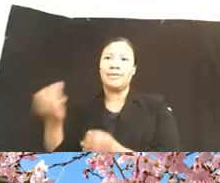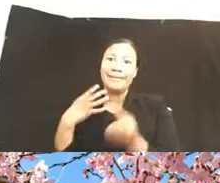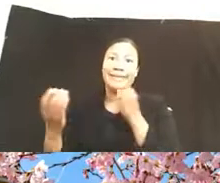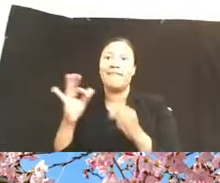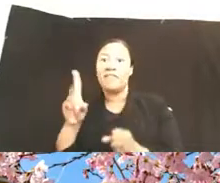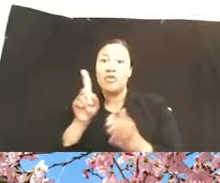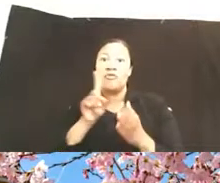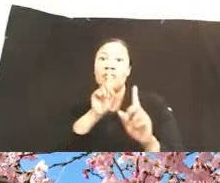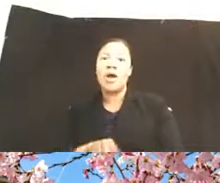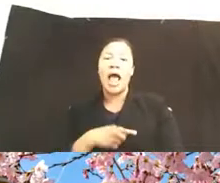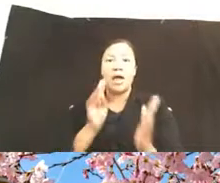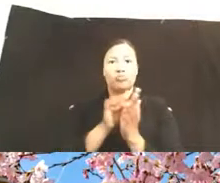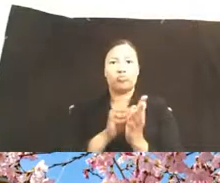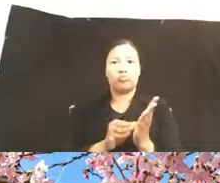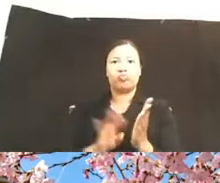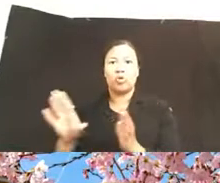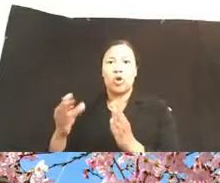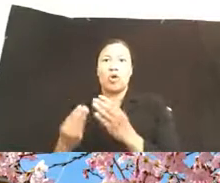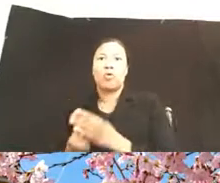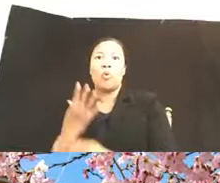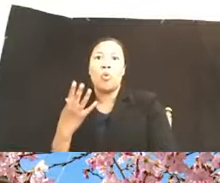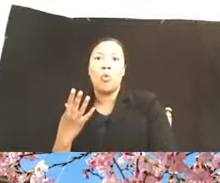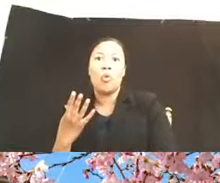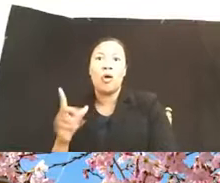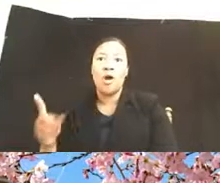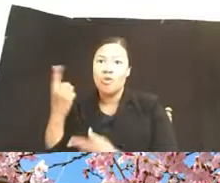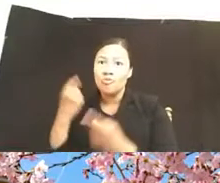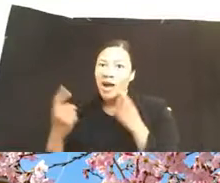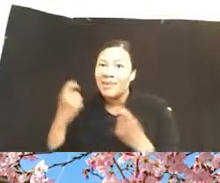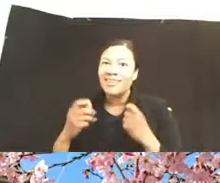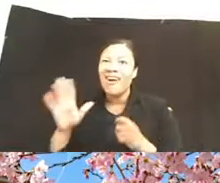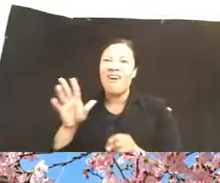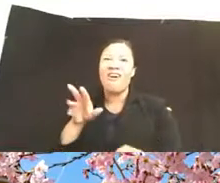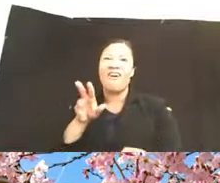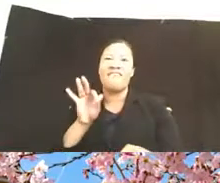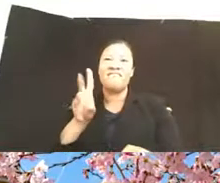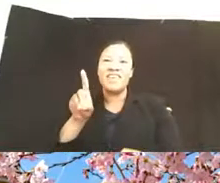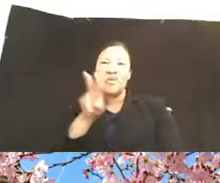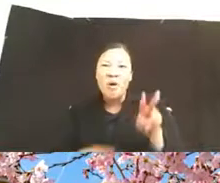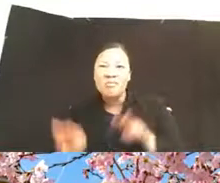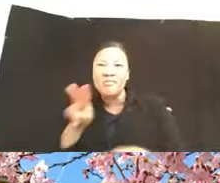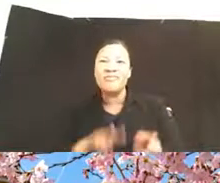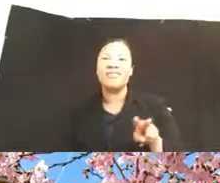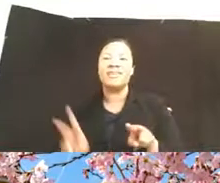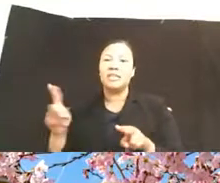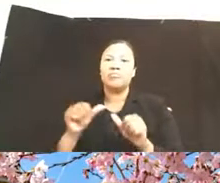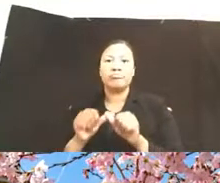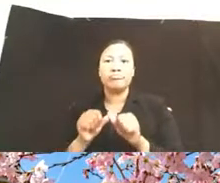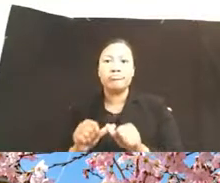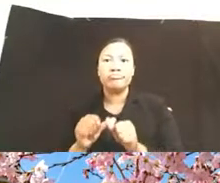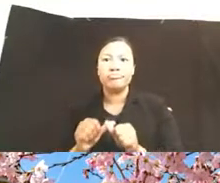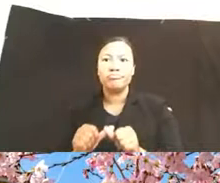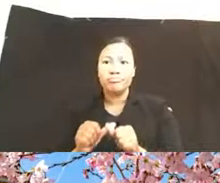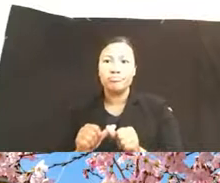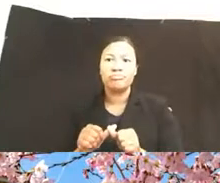growth. The questions she asked, her field observations, and the constant juxtapositioning of empirics